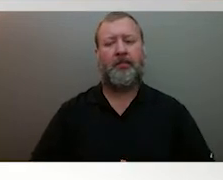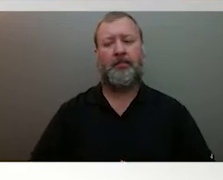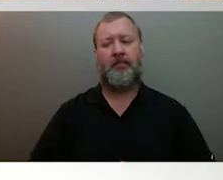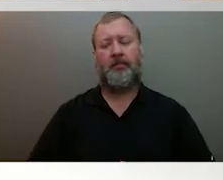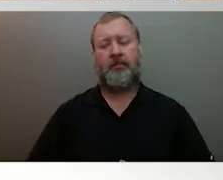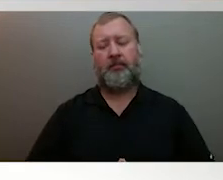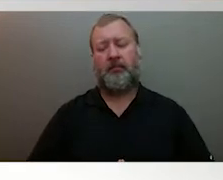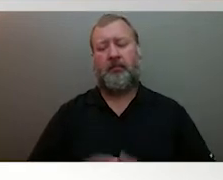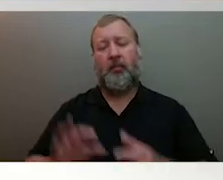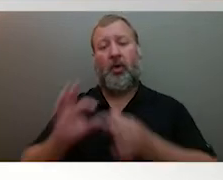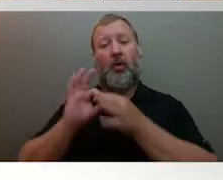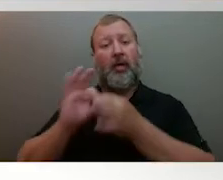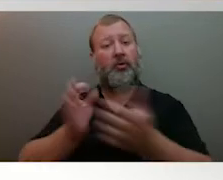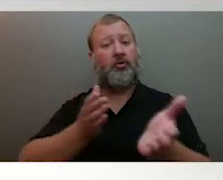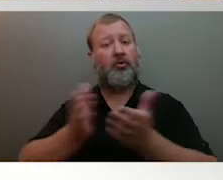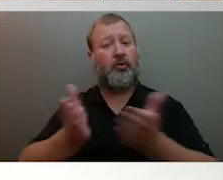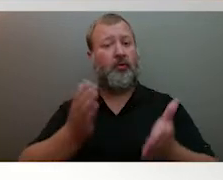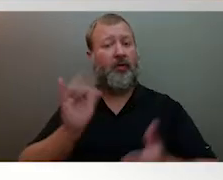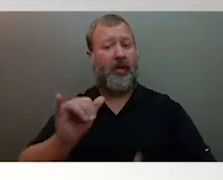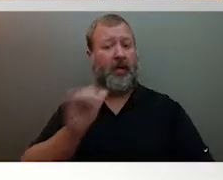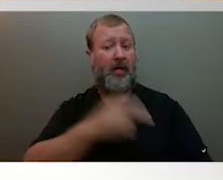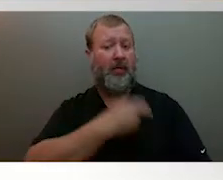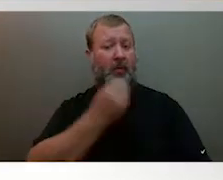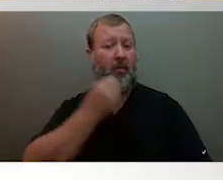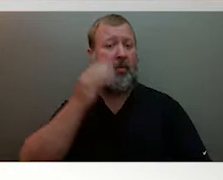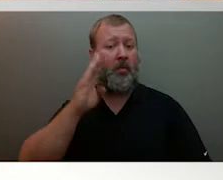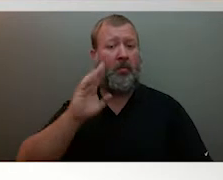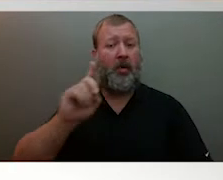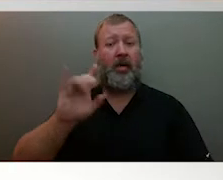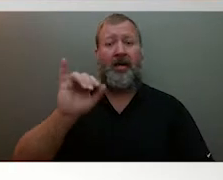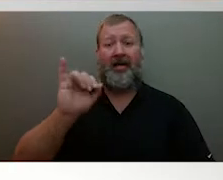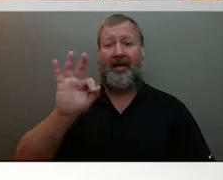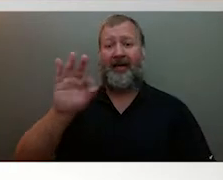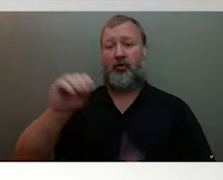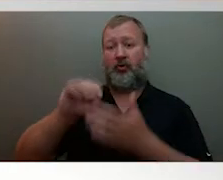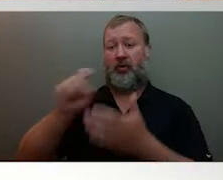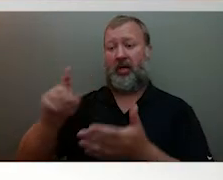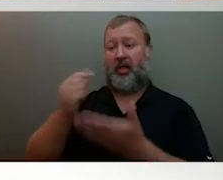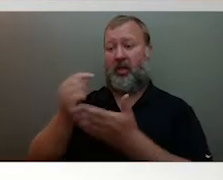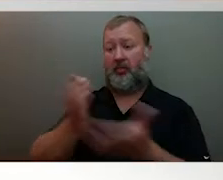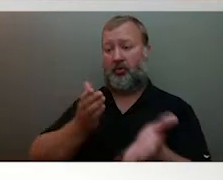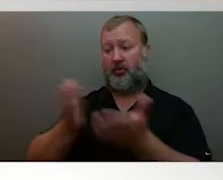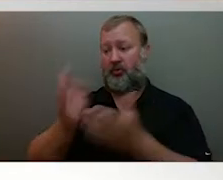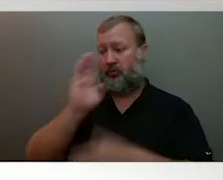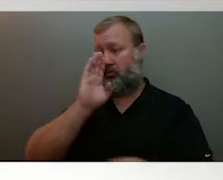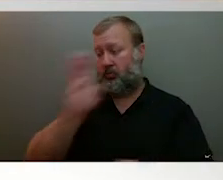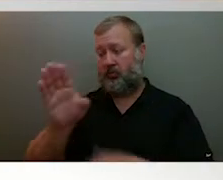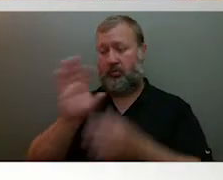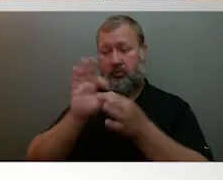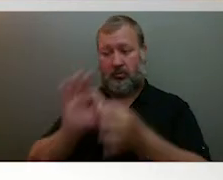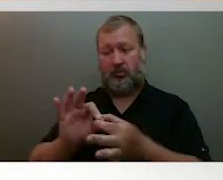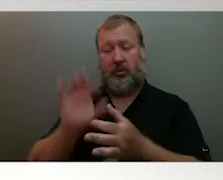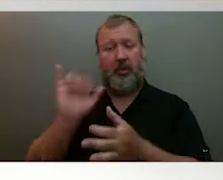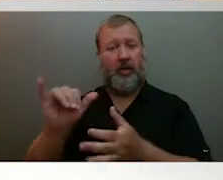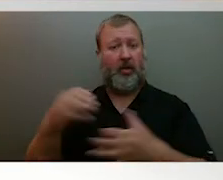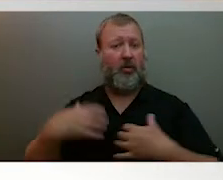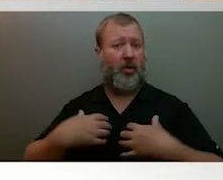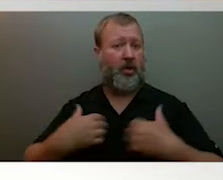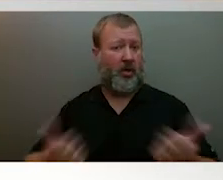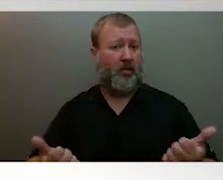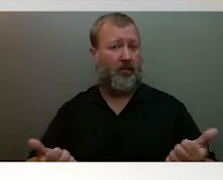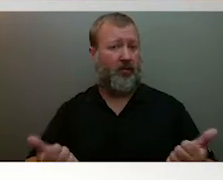Related services for hospital homebound. If the student needs therapy services that are directly related to the recovery